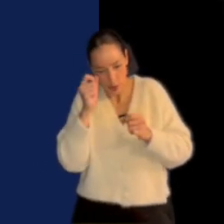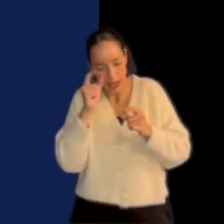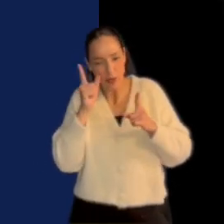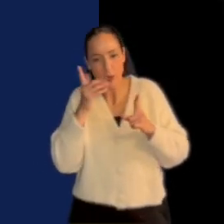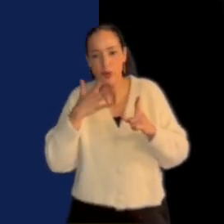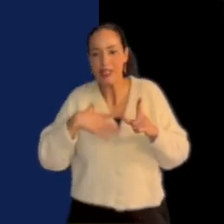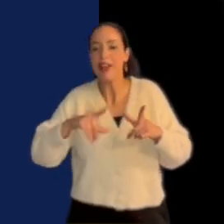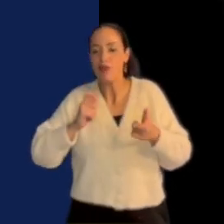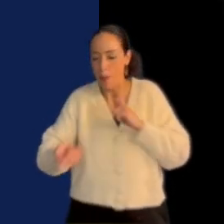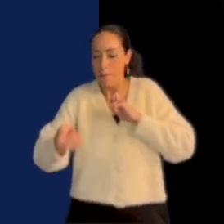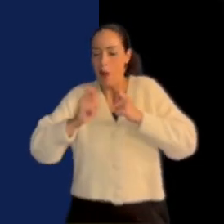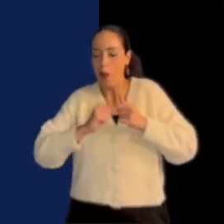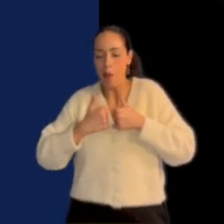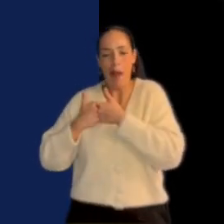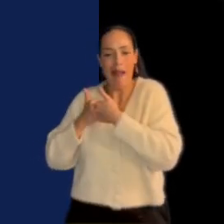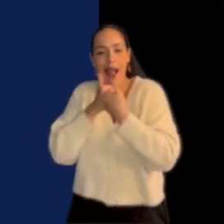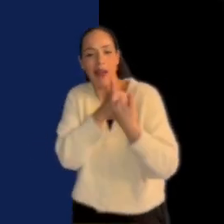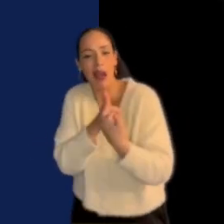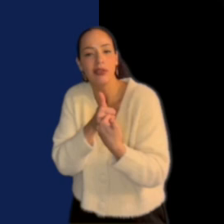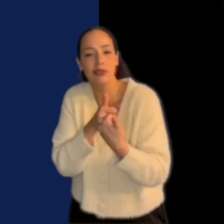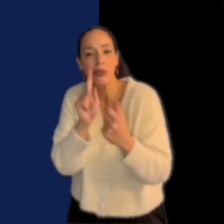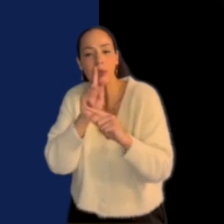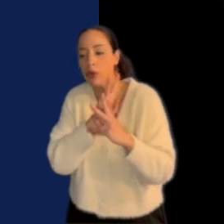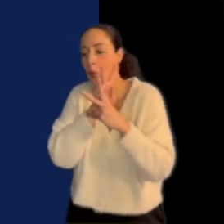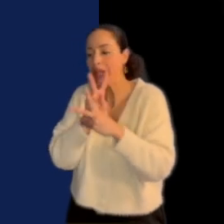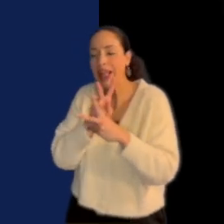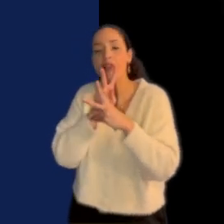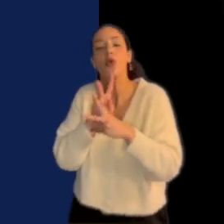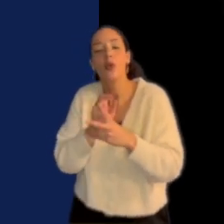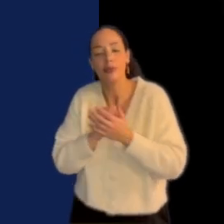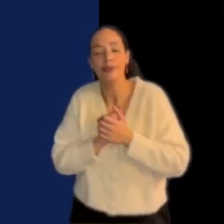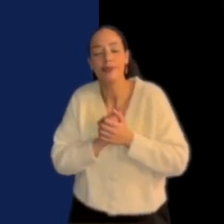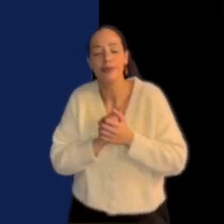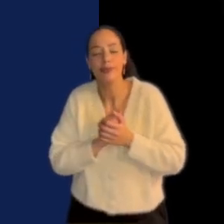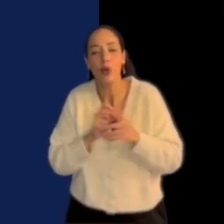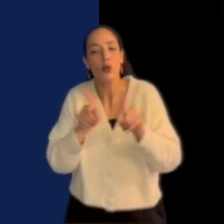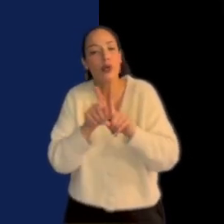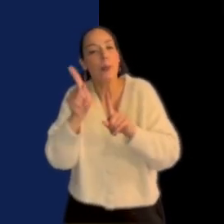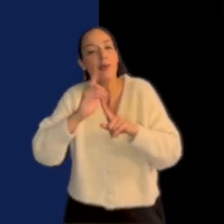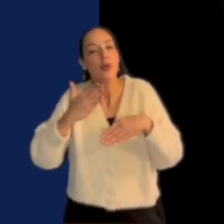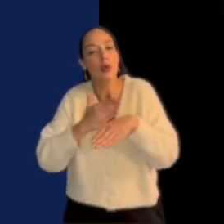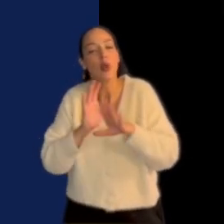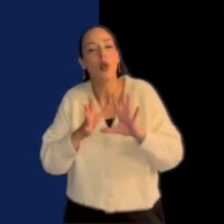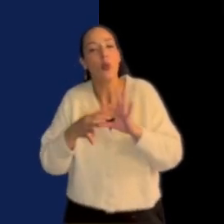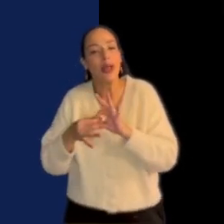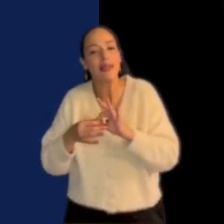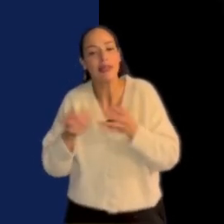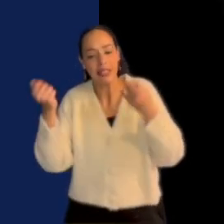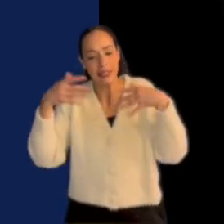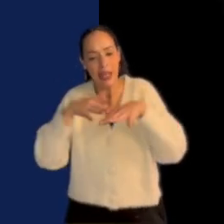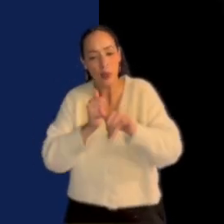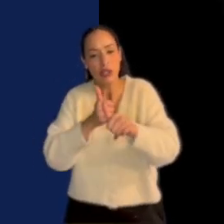we work alongside. After all, it's these networks of support which will catch us when we stumble and fall,